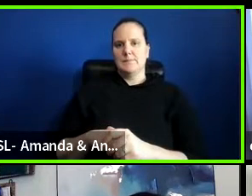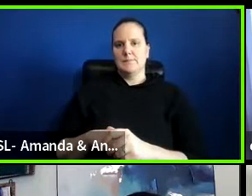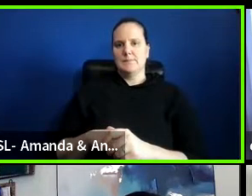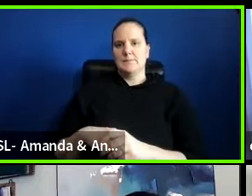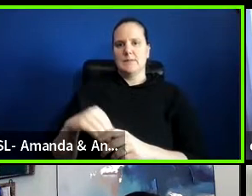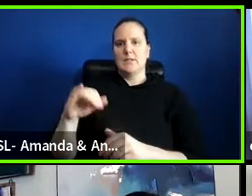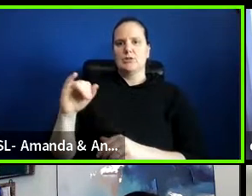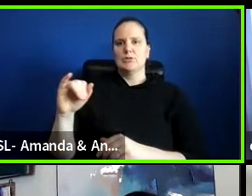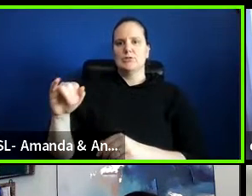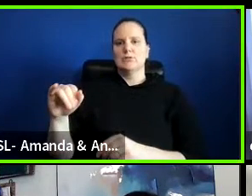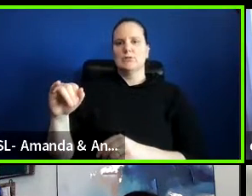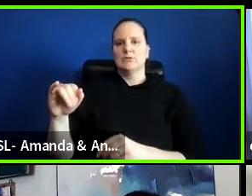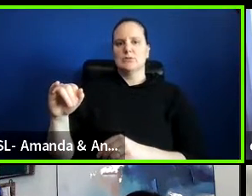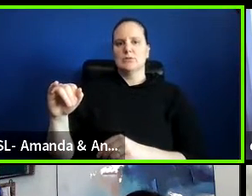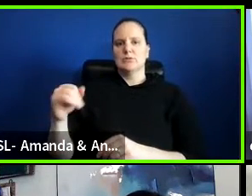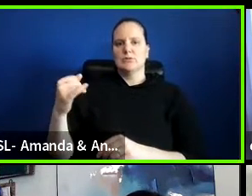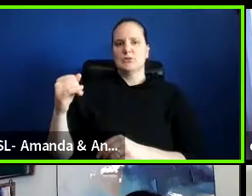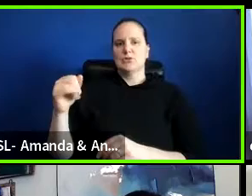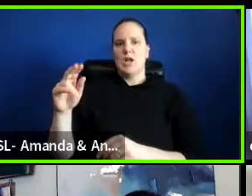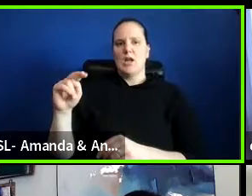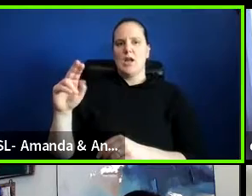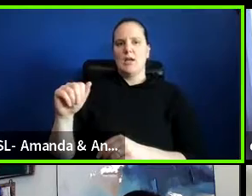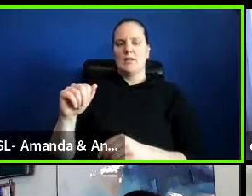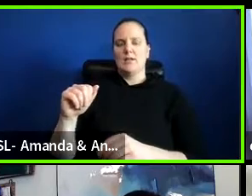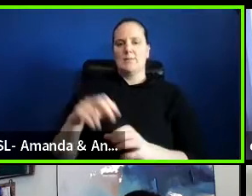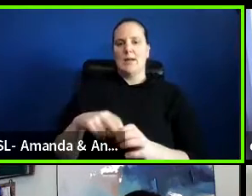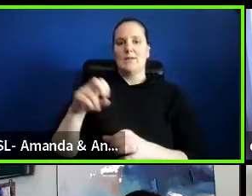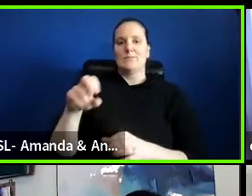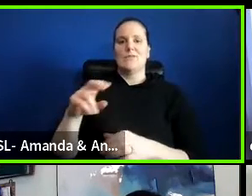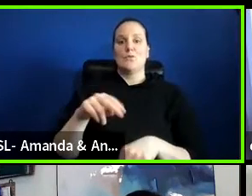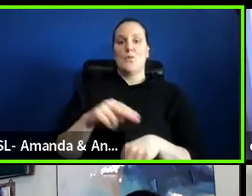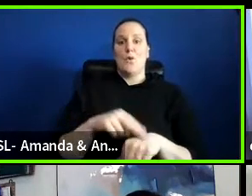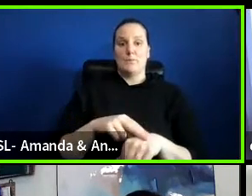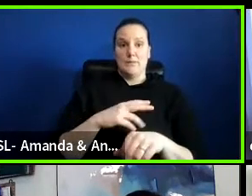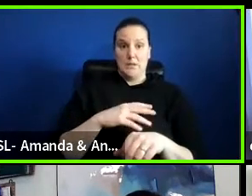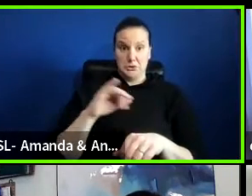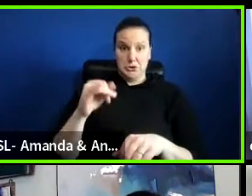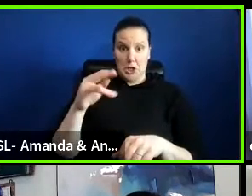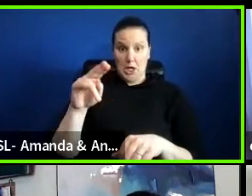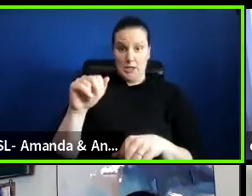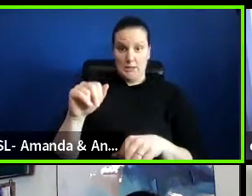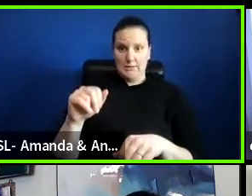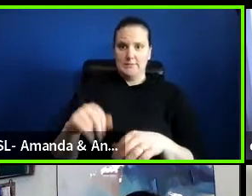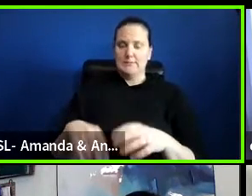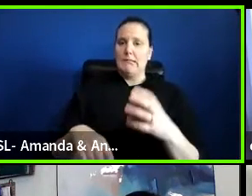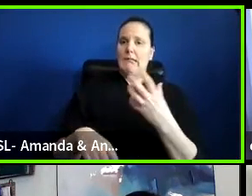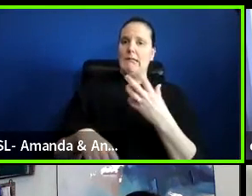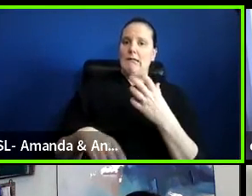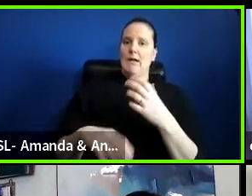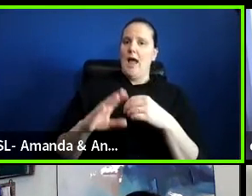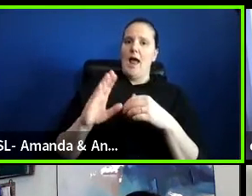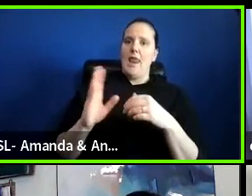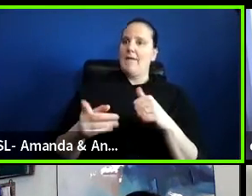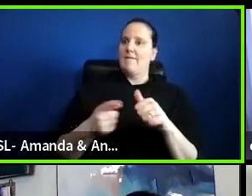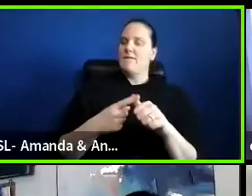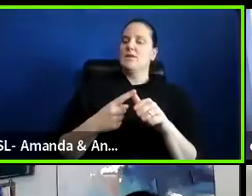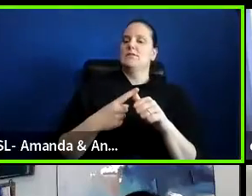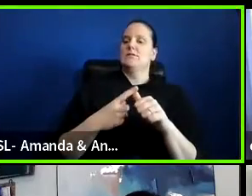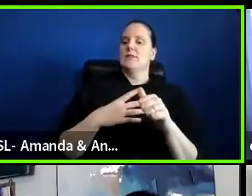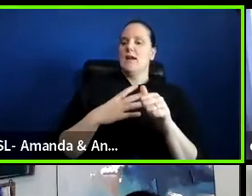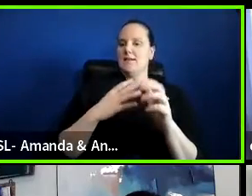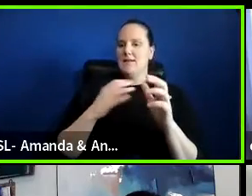Jana to start us off. I'm stepping outside the norm. So Jana, will you start us off? Oh my goodness, I've never been first. So there you